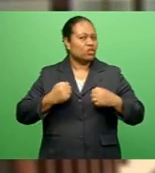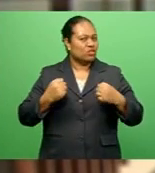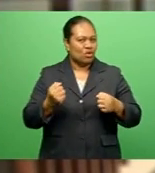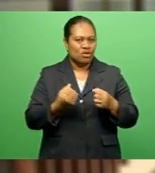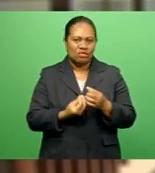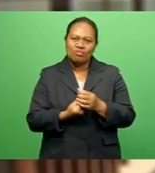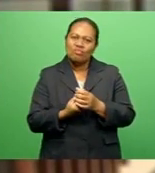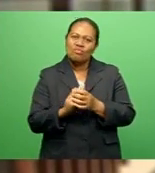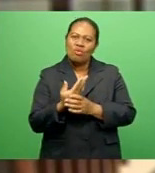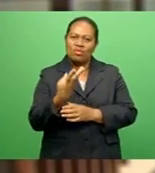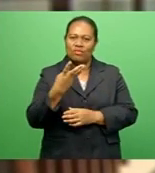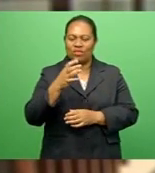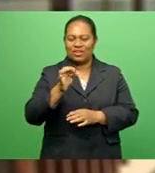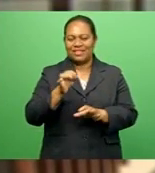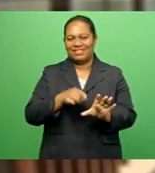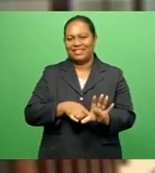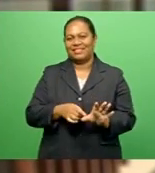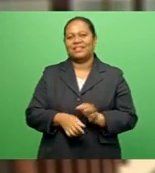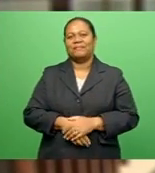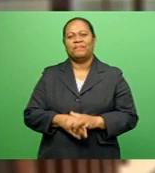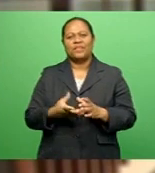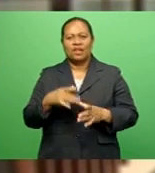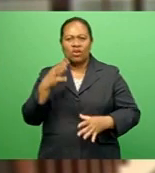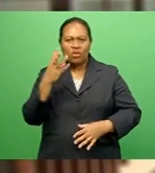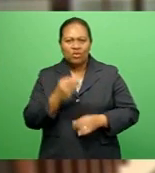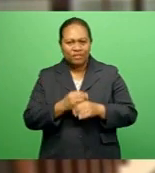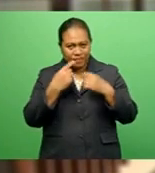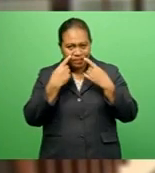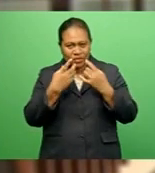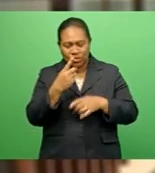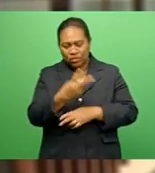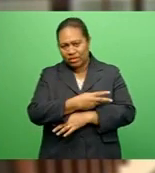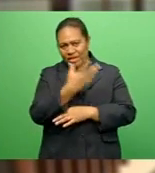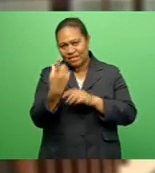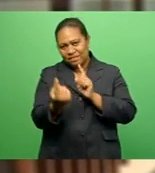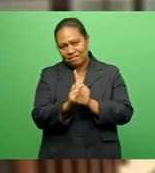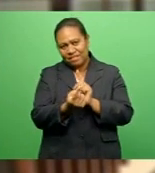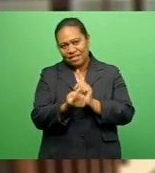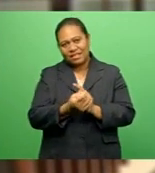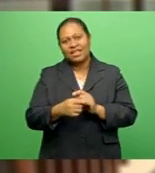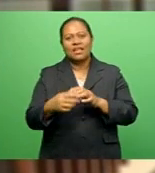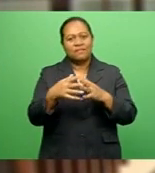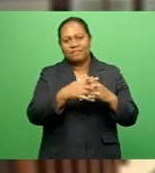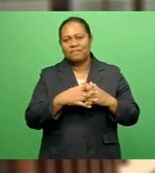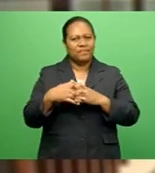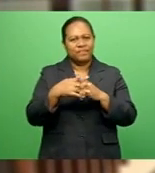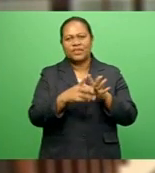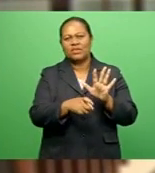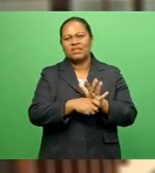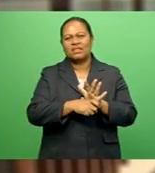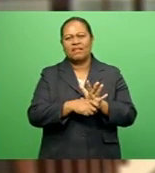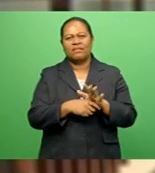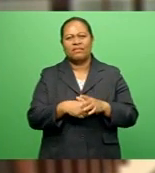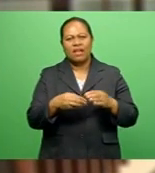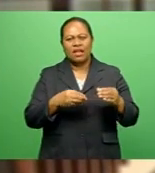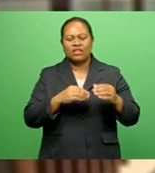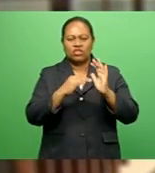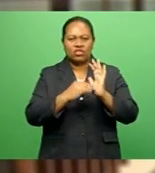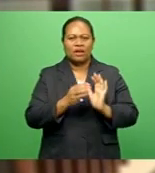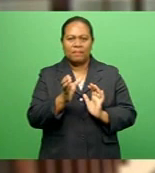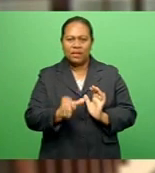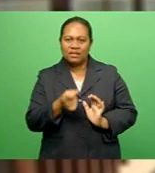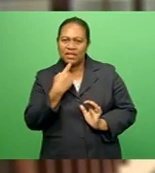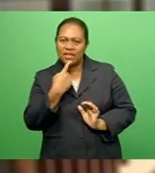growth in nearly 40 years. At the conclusion of their 2-day policy meeting today, US Federal Reserve Chair Jerome Powell appeared